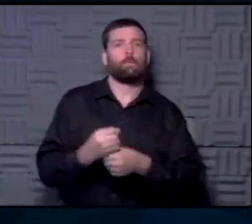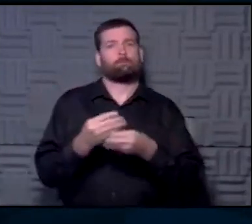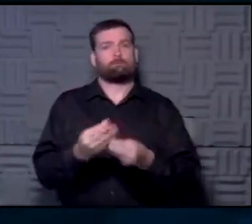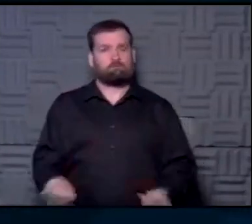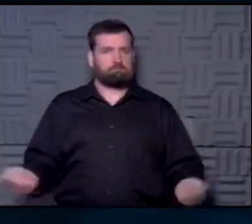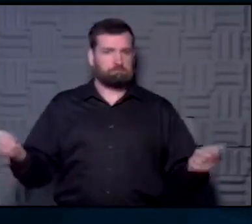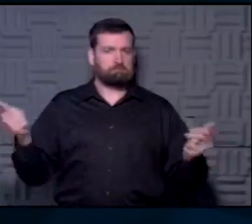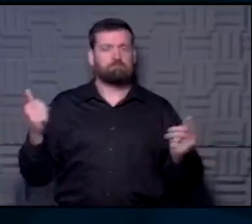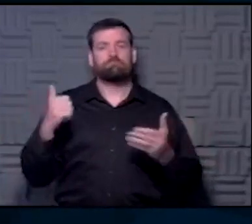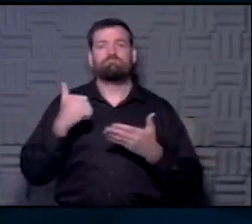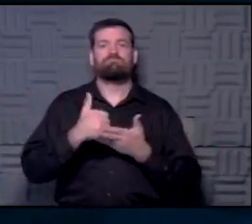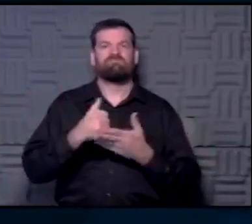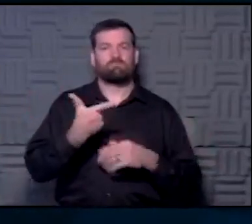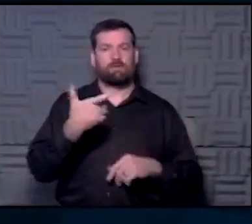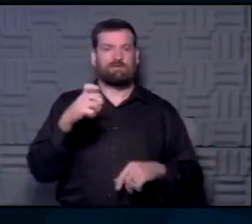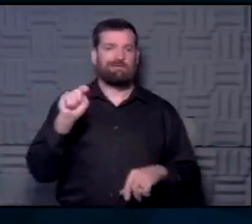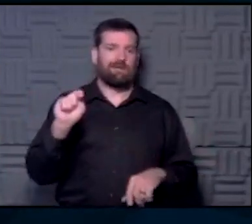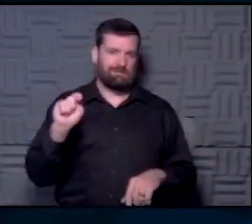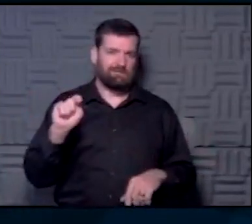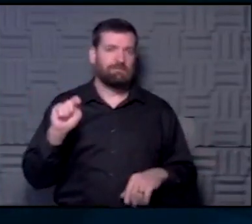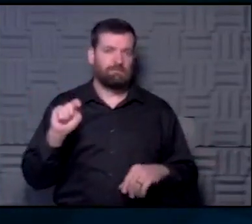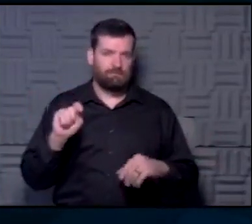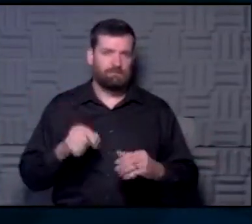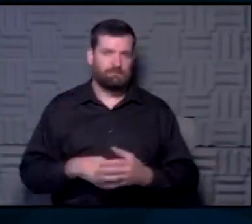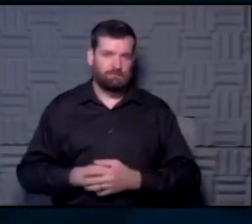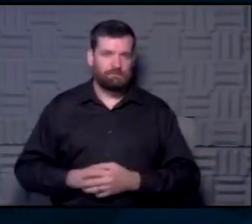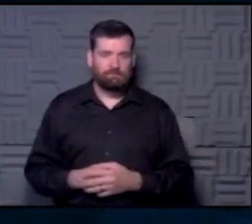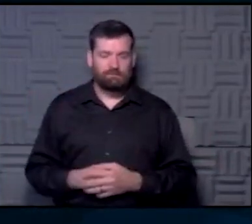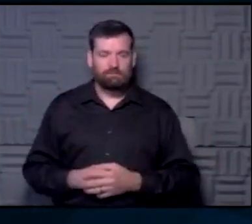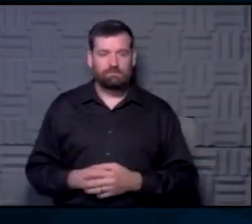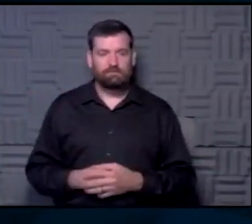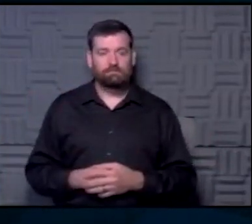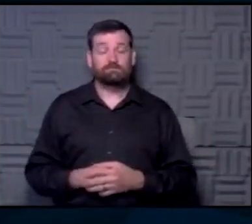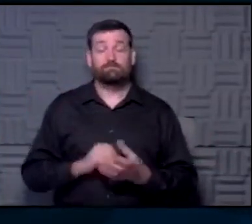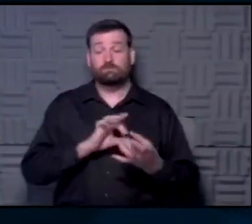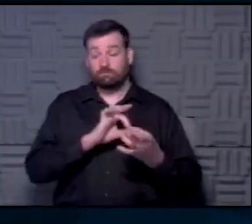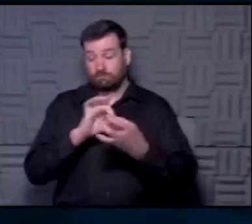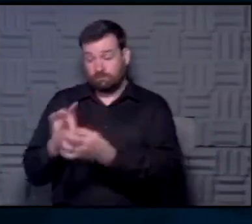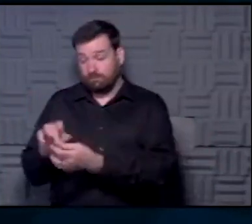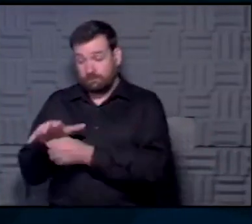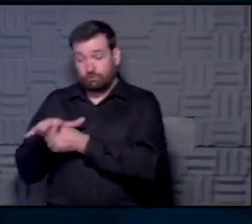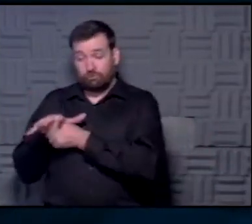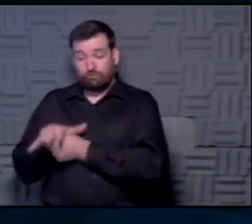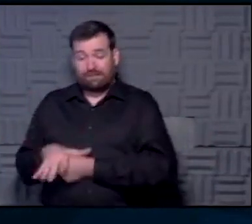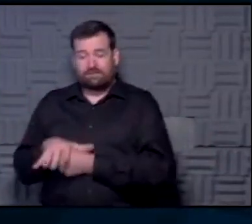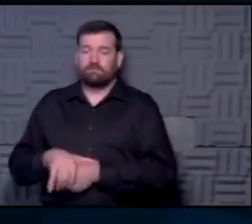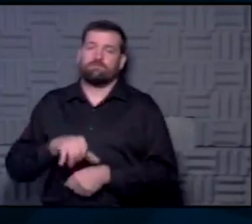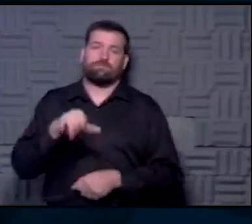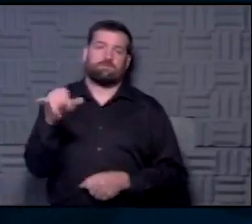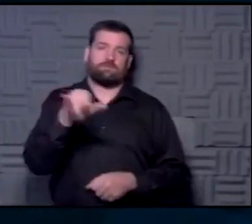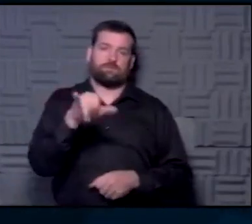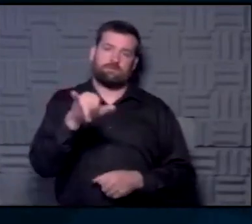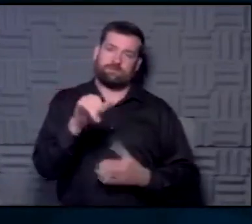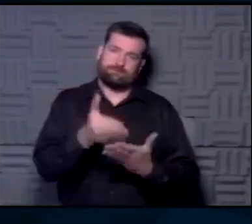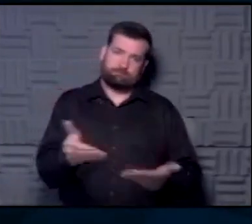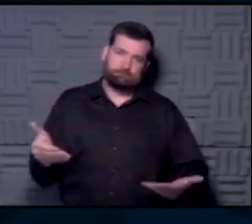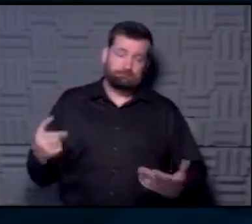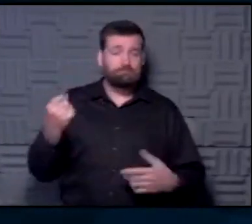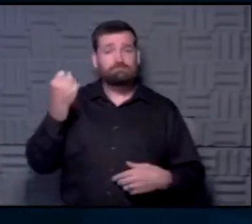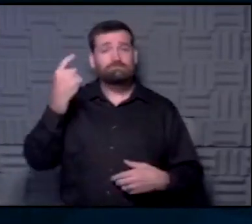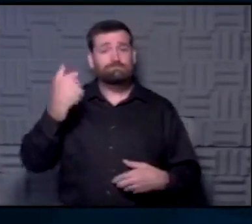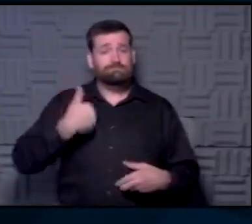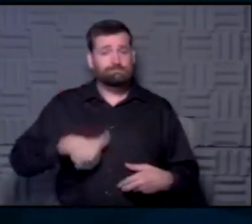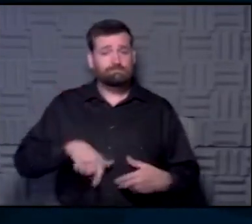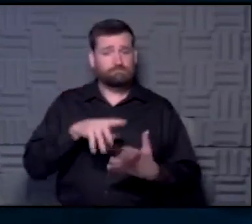help gut health. So that's kind of immune. So to tie that in with stress, same factors apply, because we are learning